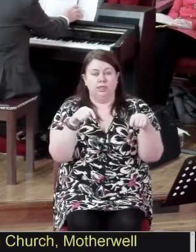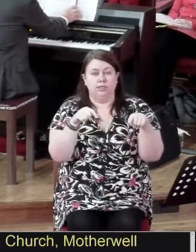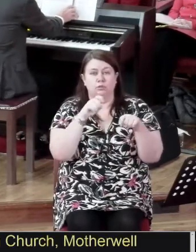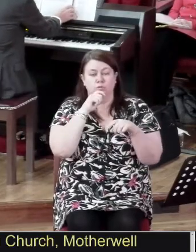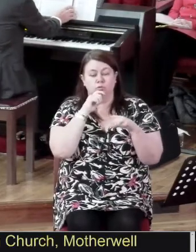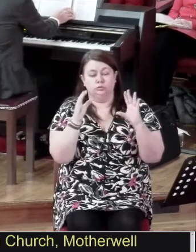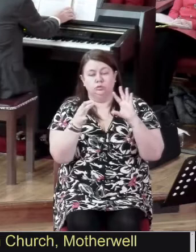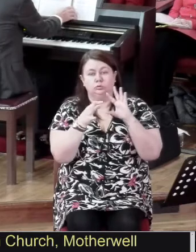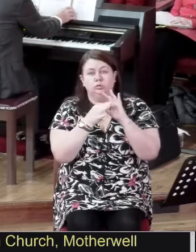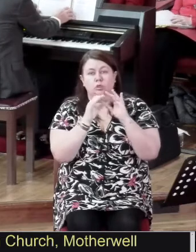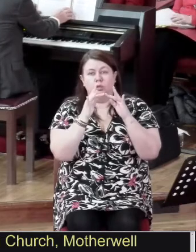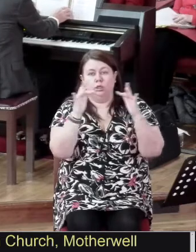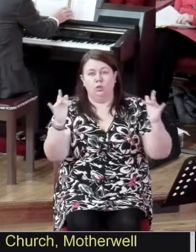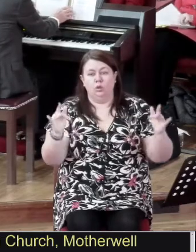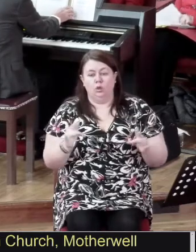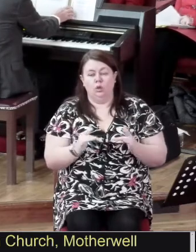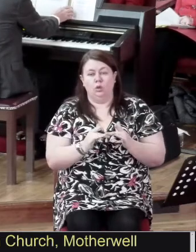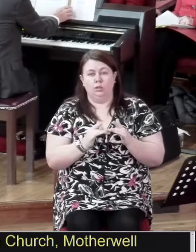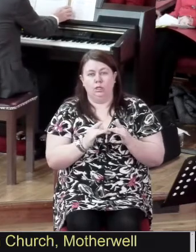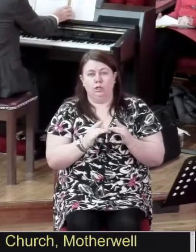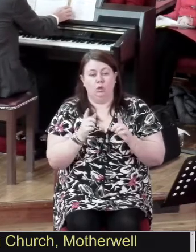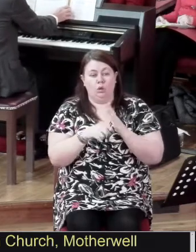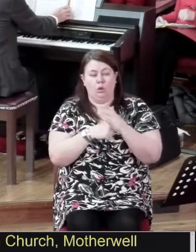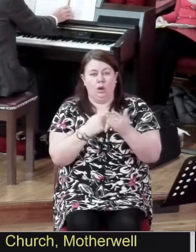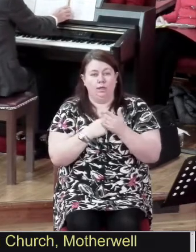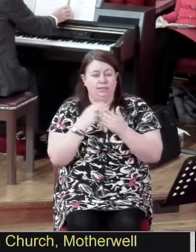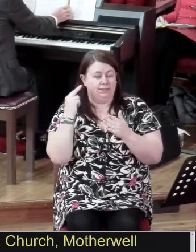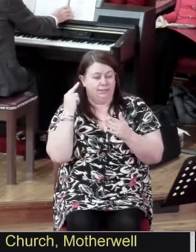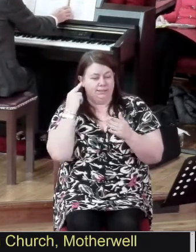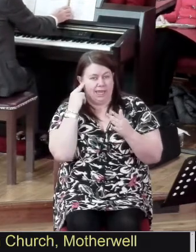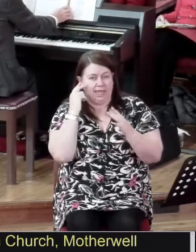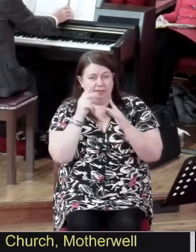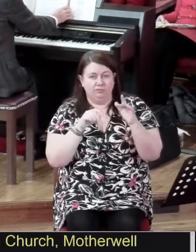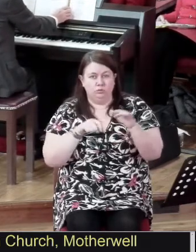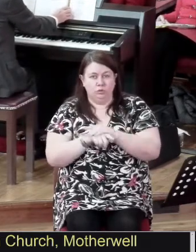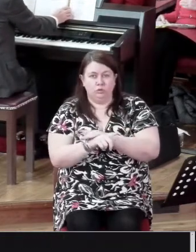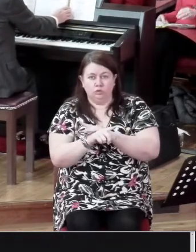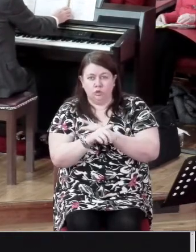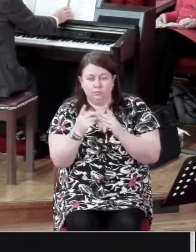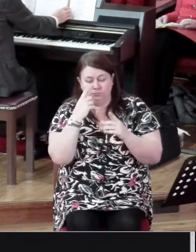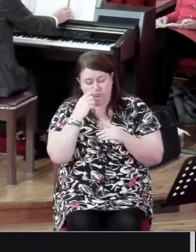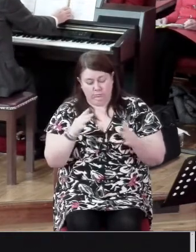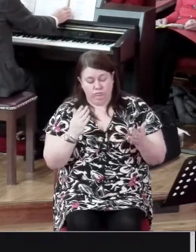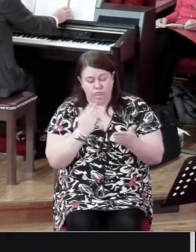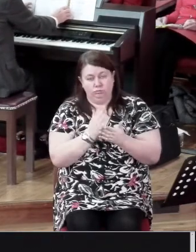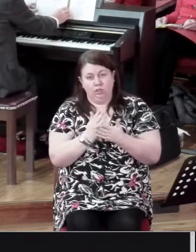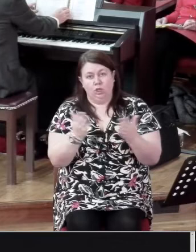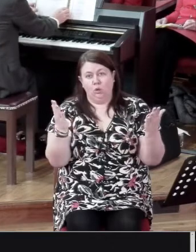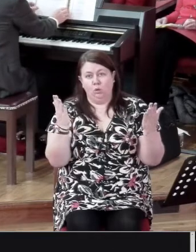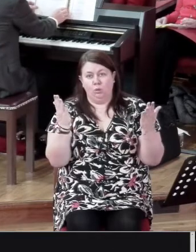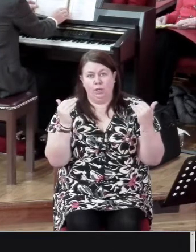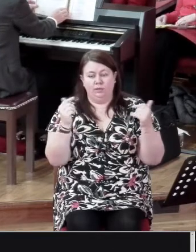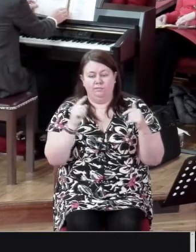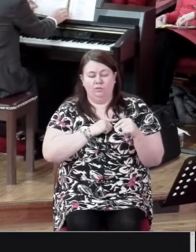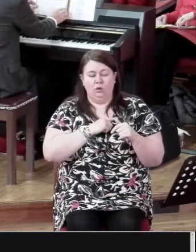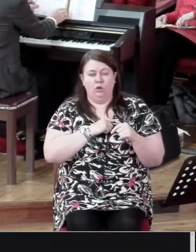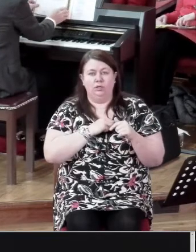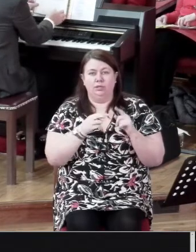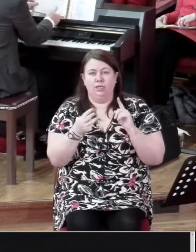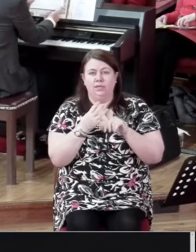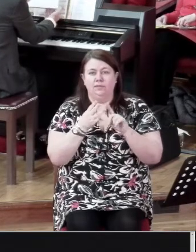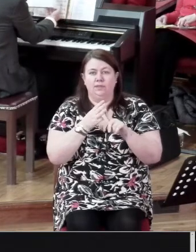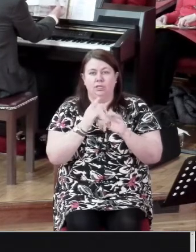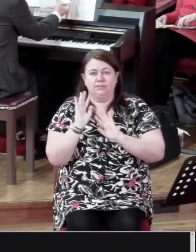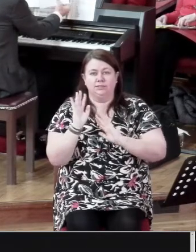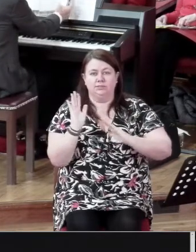they're watching our normal channel or the deaf stream, you're all very, very welcome indeed to come to this service for the third Sunday in